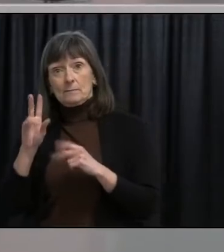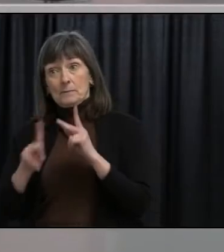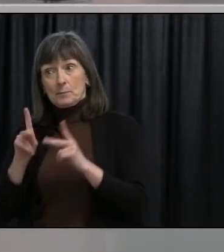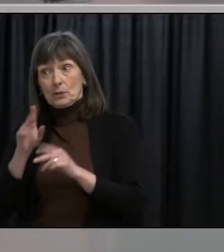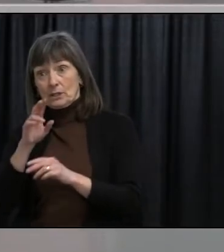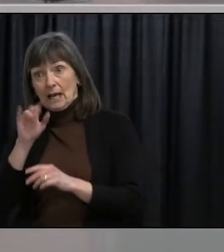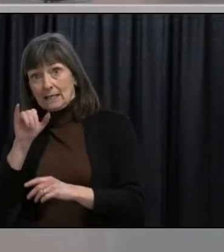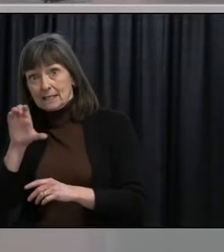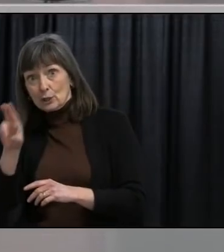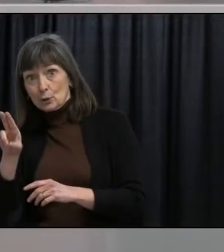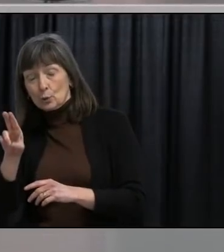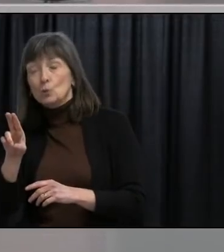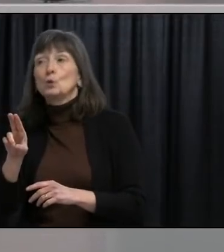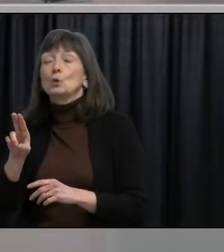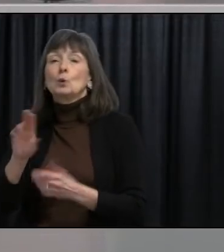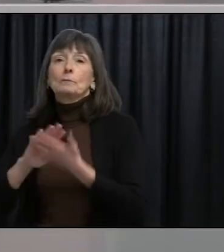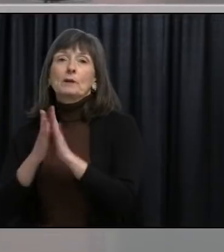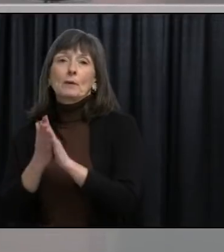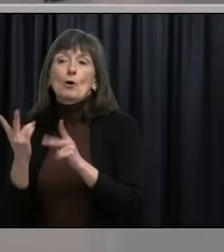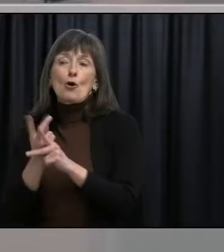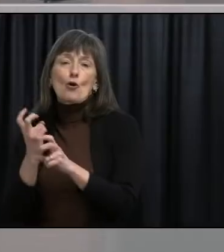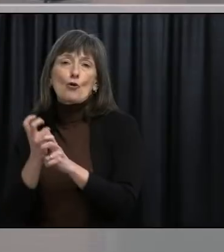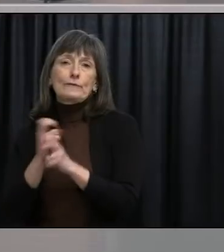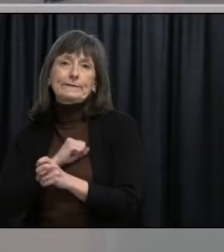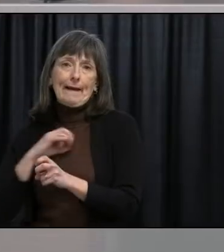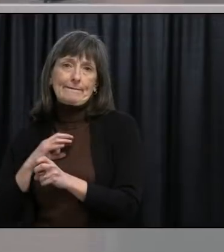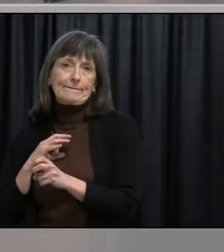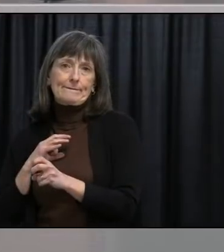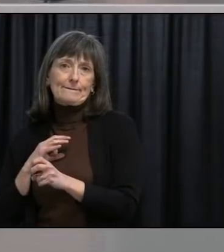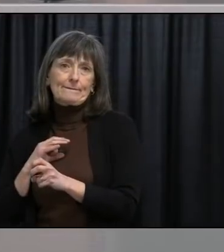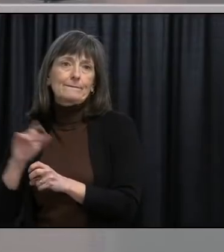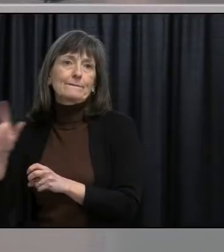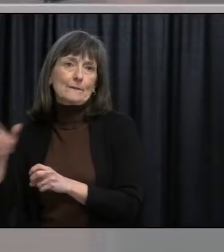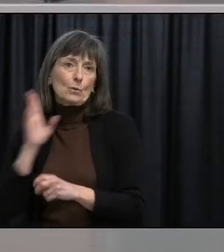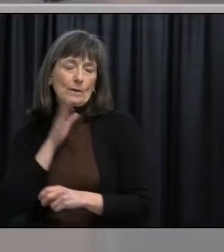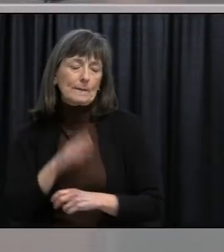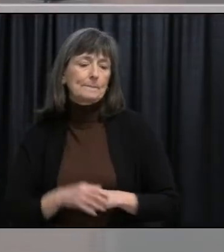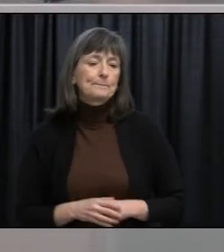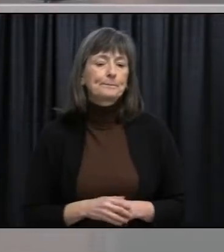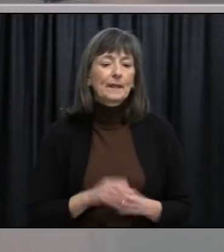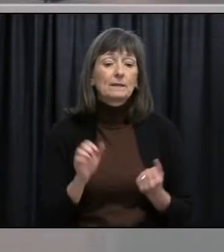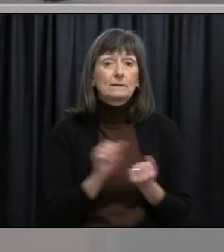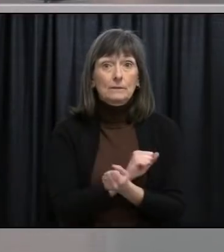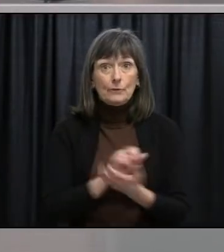Thank you. Our next questions are from Peter Jackson with The Telegram. Please go ahead.